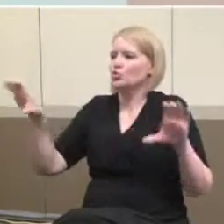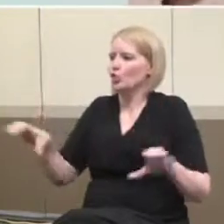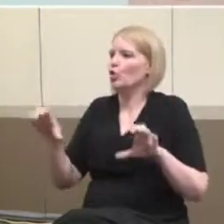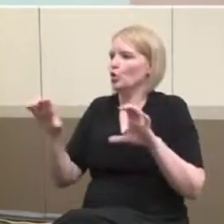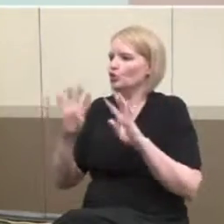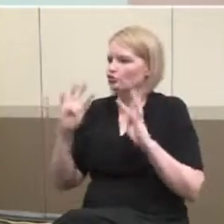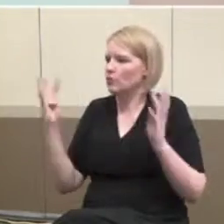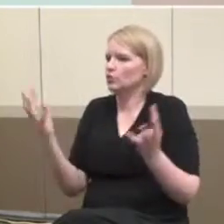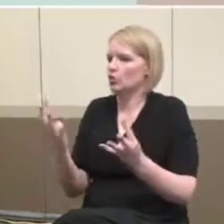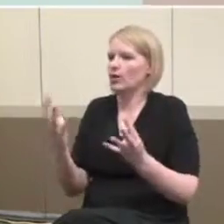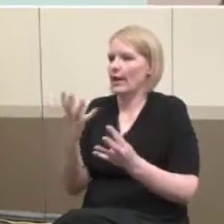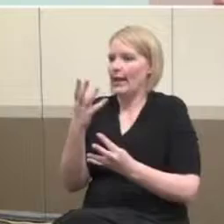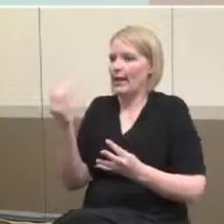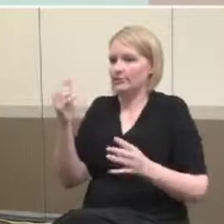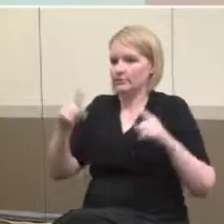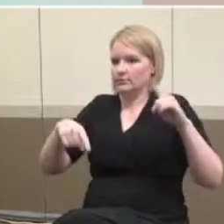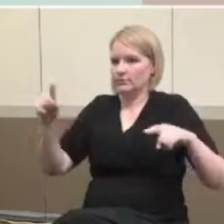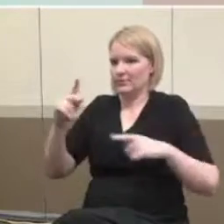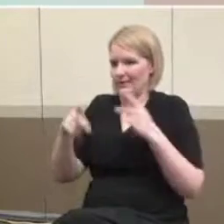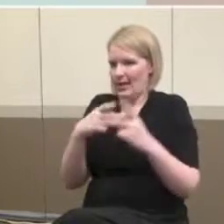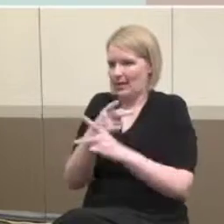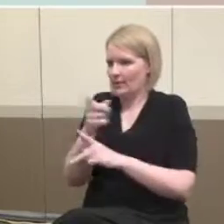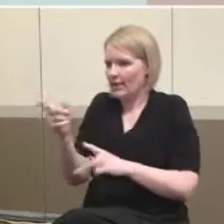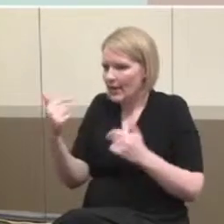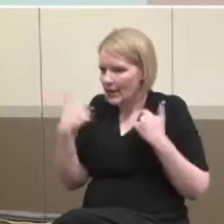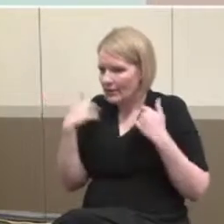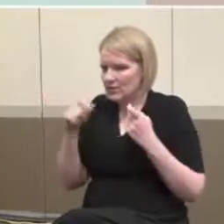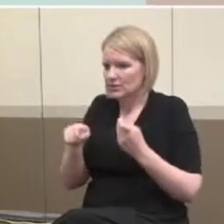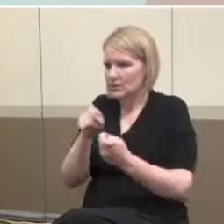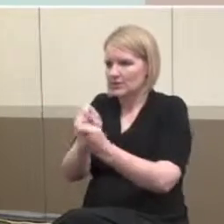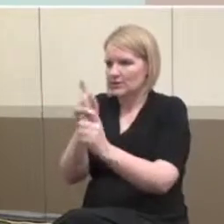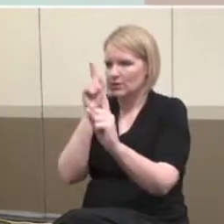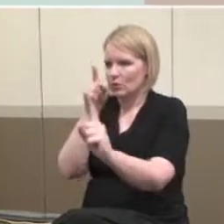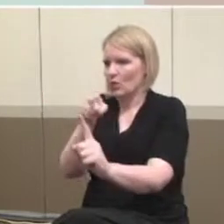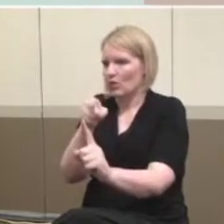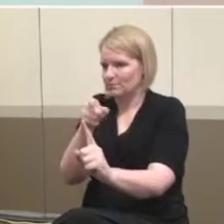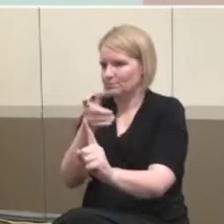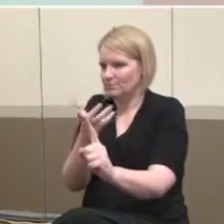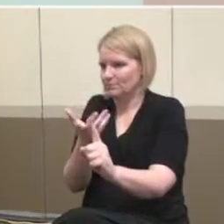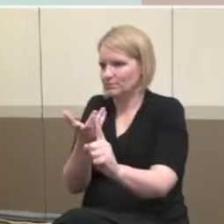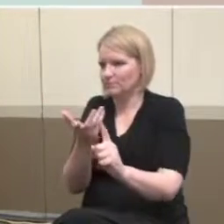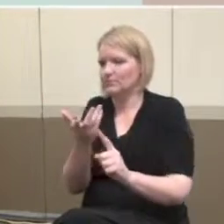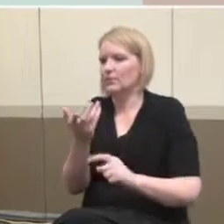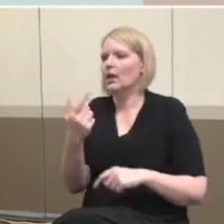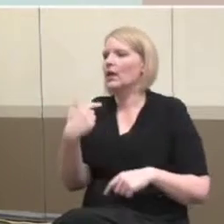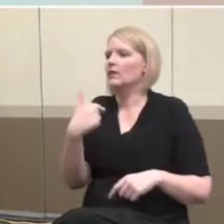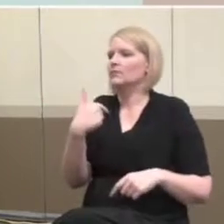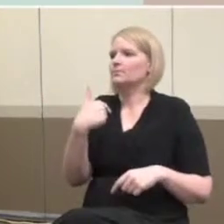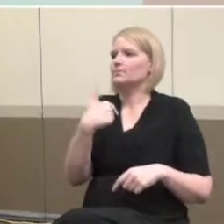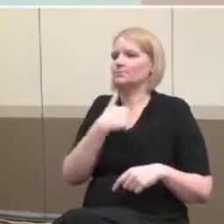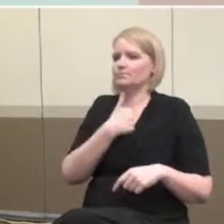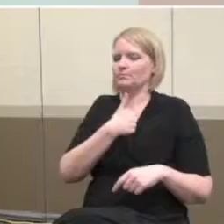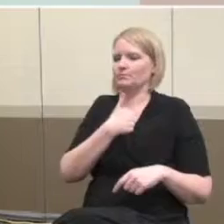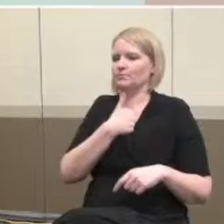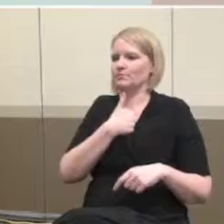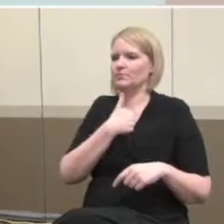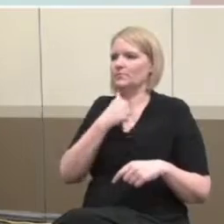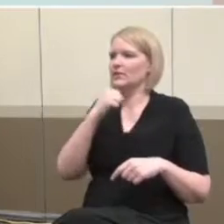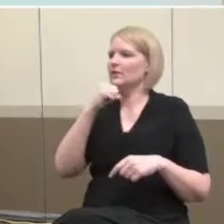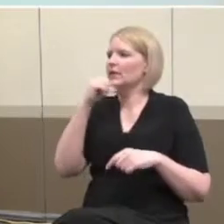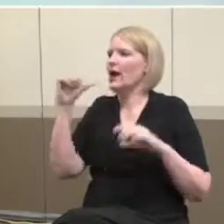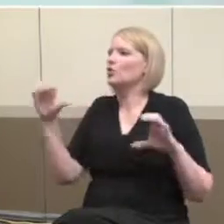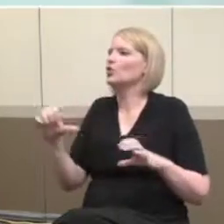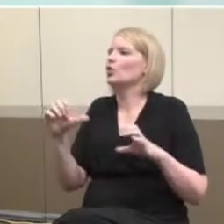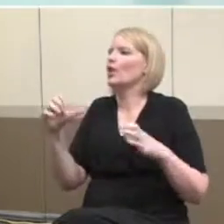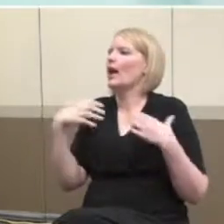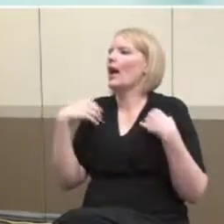circles and do these different kinds of drum circles have very specific objectives in mind. And I am not someone who is